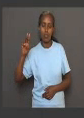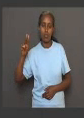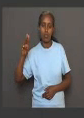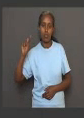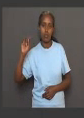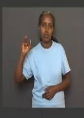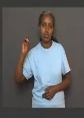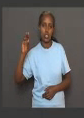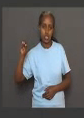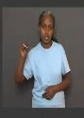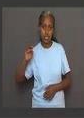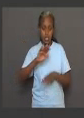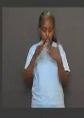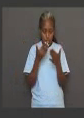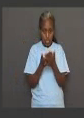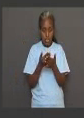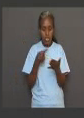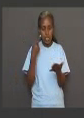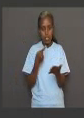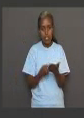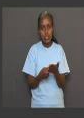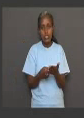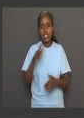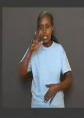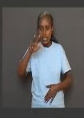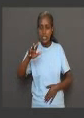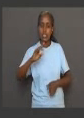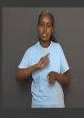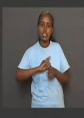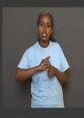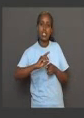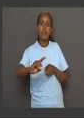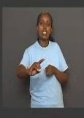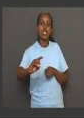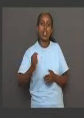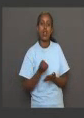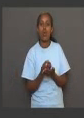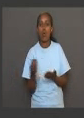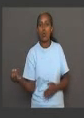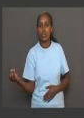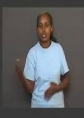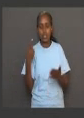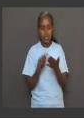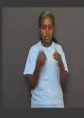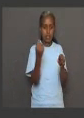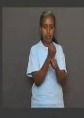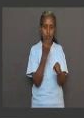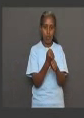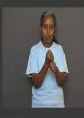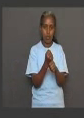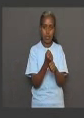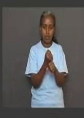In general, it is a three-dimensional object that is formed